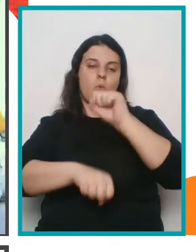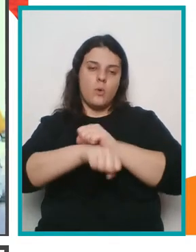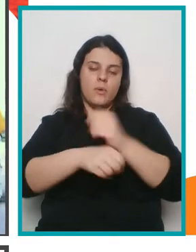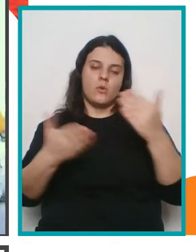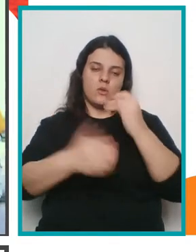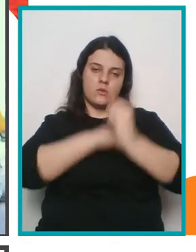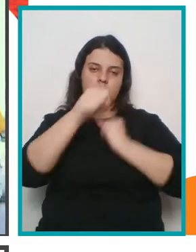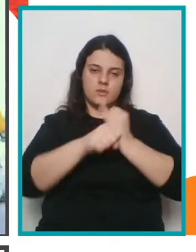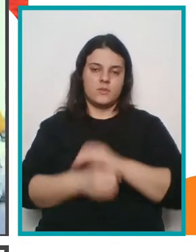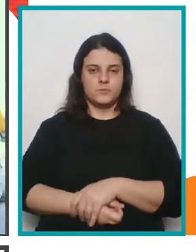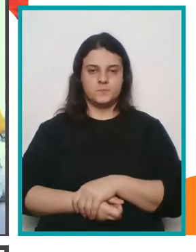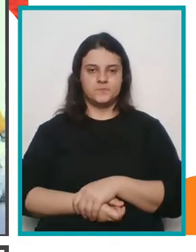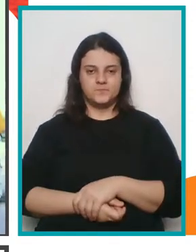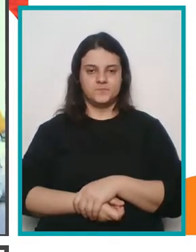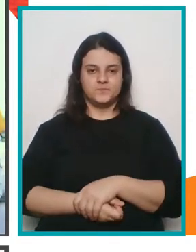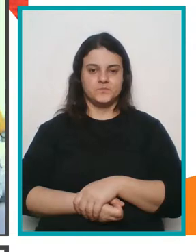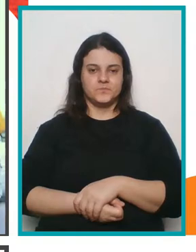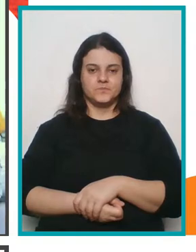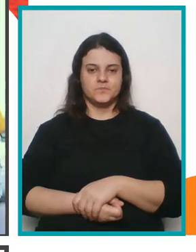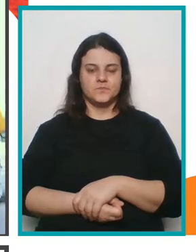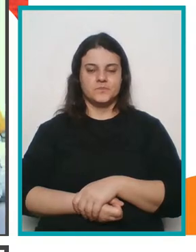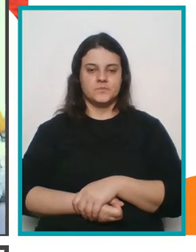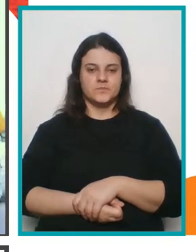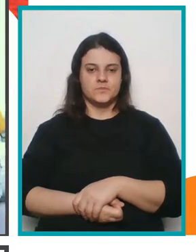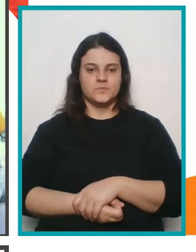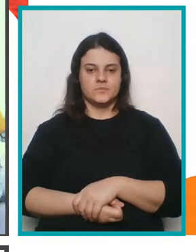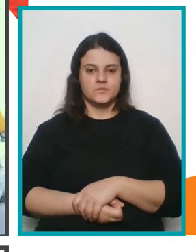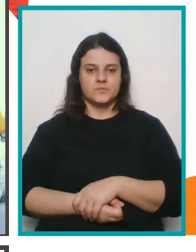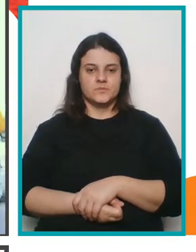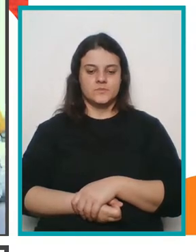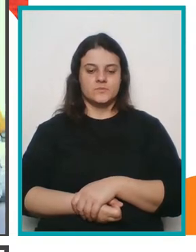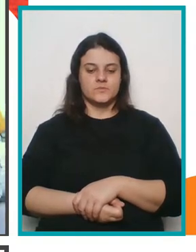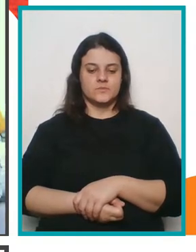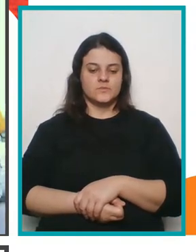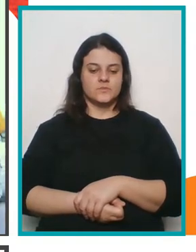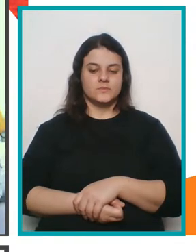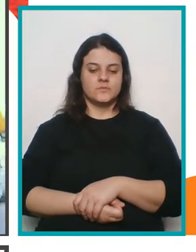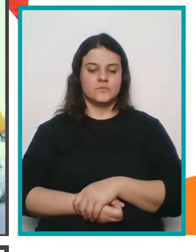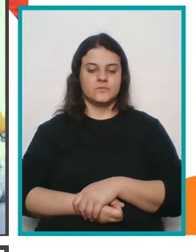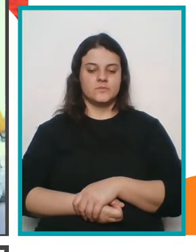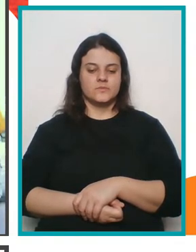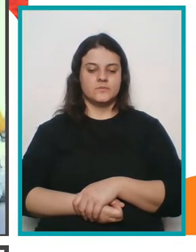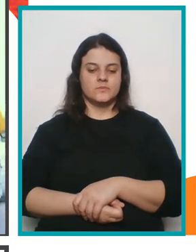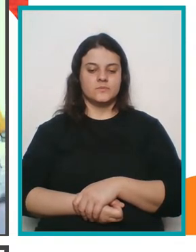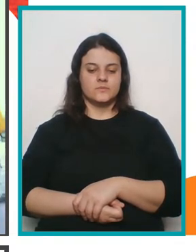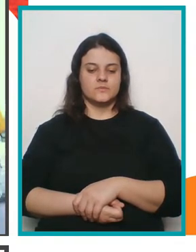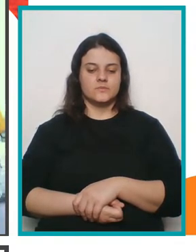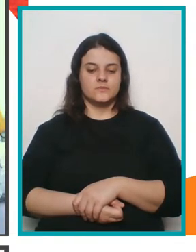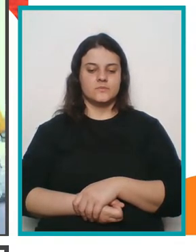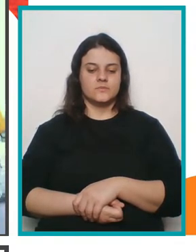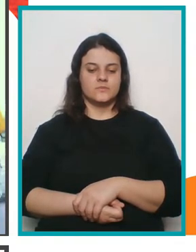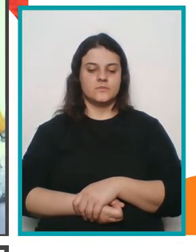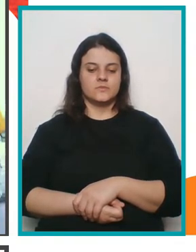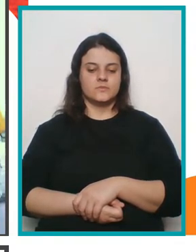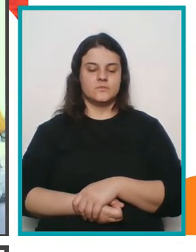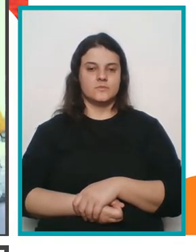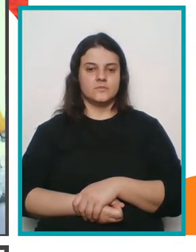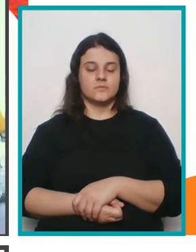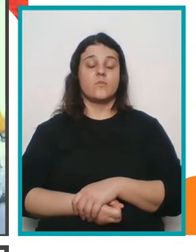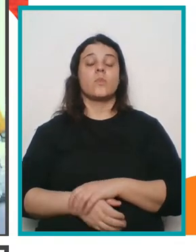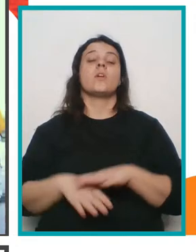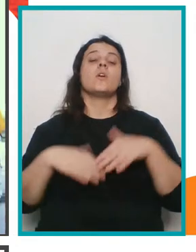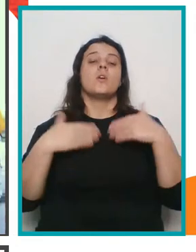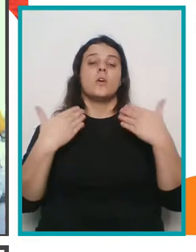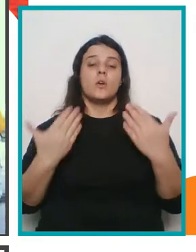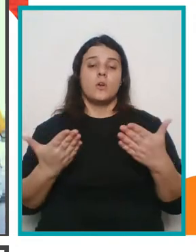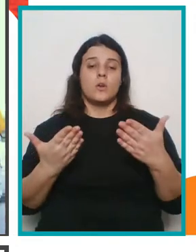Bom, acho que aqui no Brasil, né, Além disso, né, que a Vanessa falou,